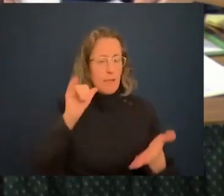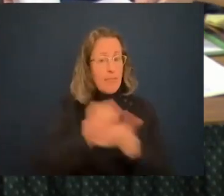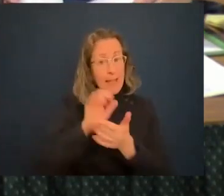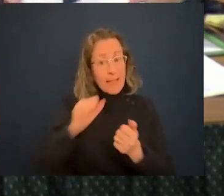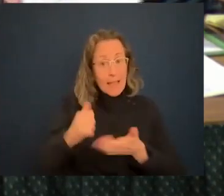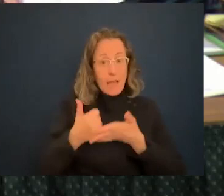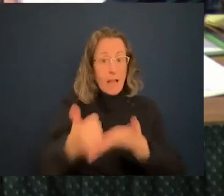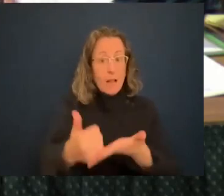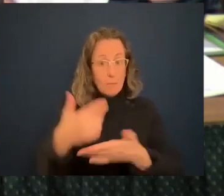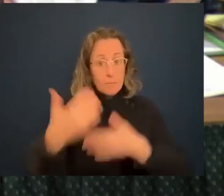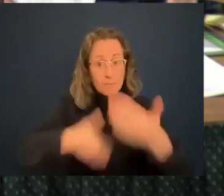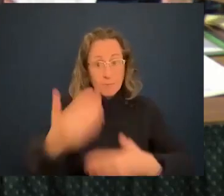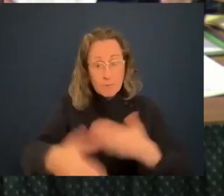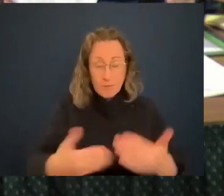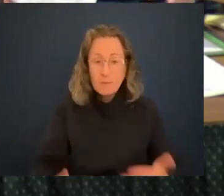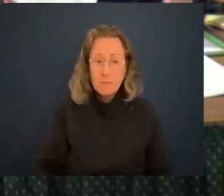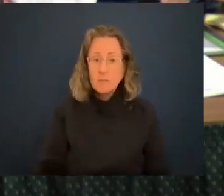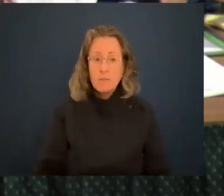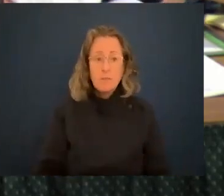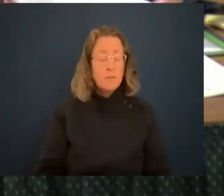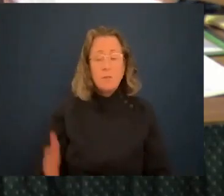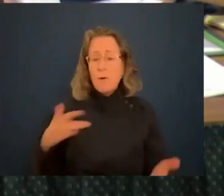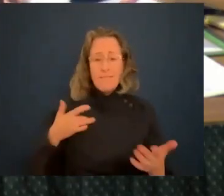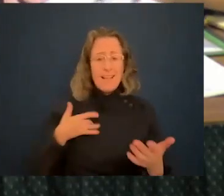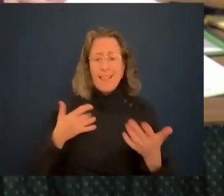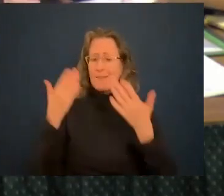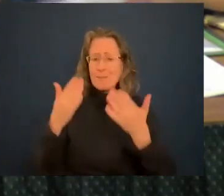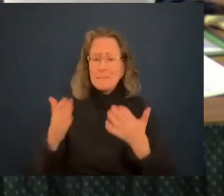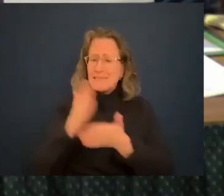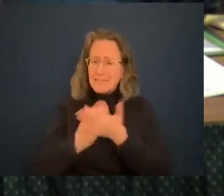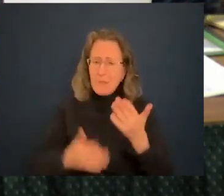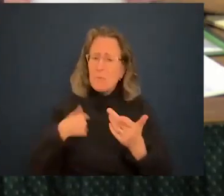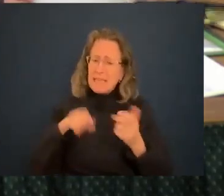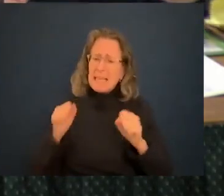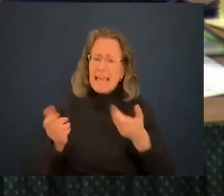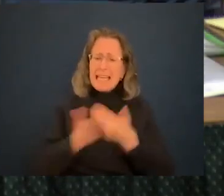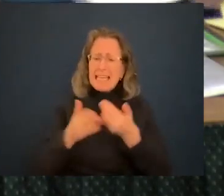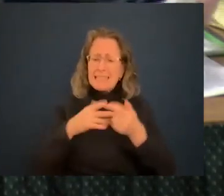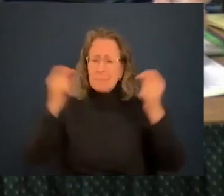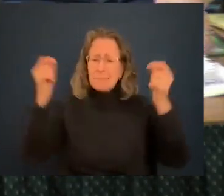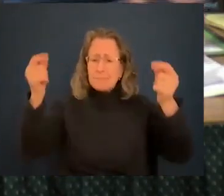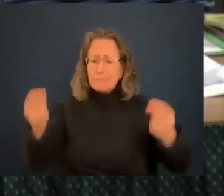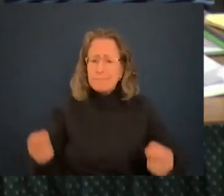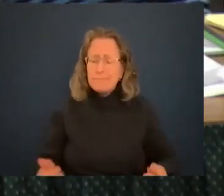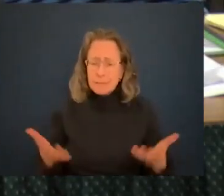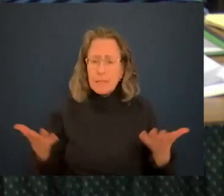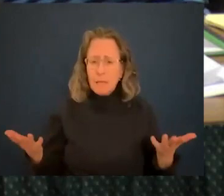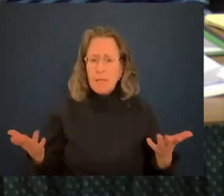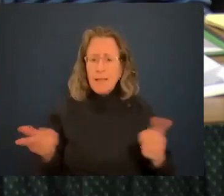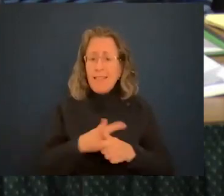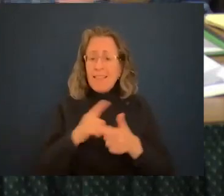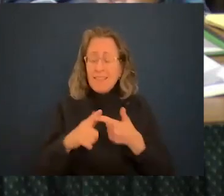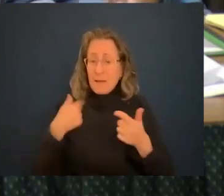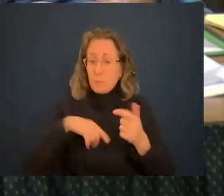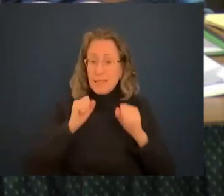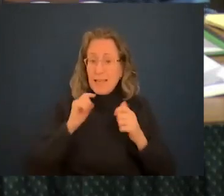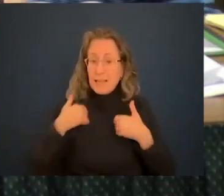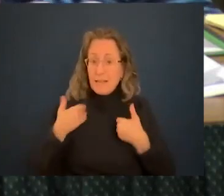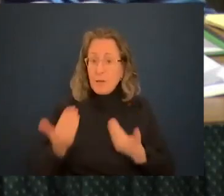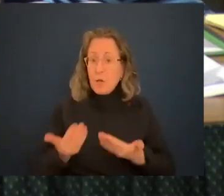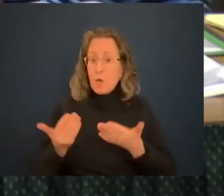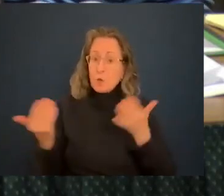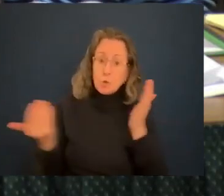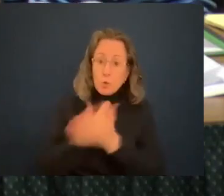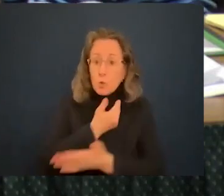getting quickly to a new document that is now the select boards which actually has the power to move things forward